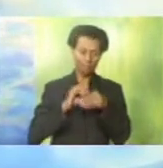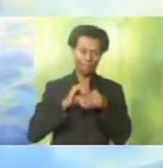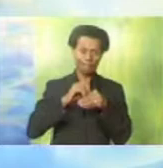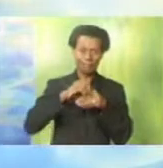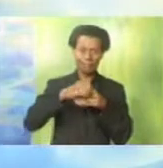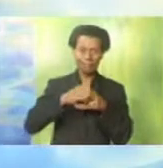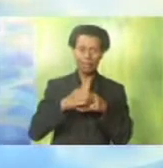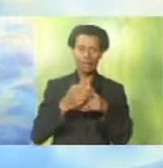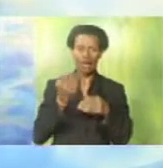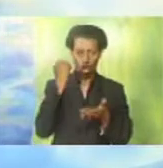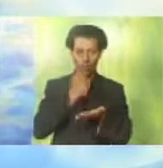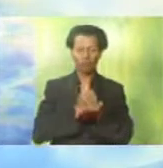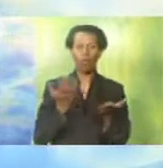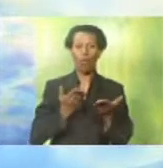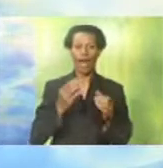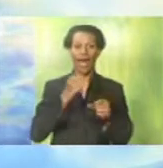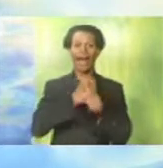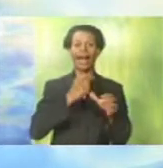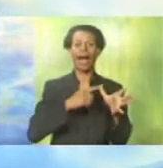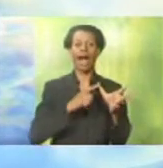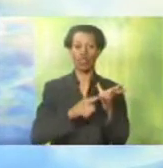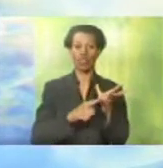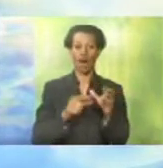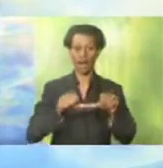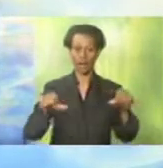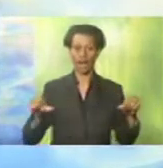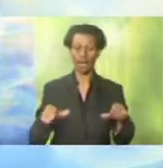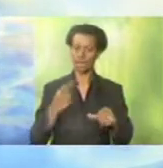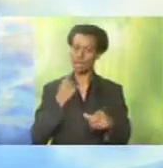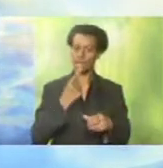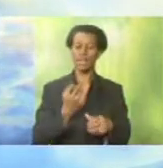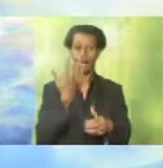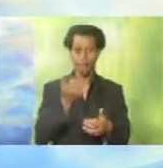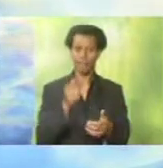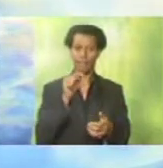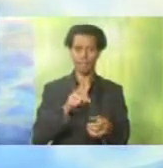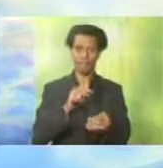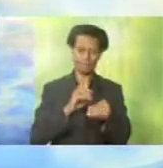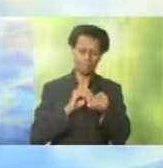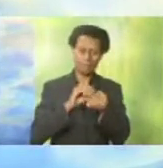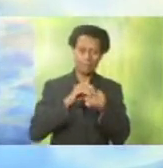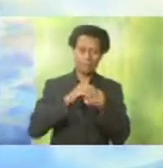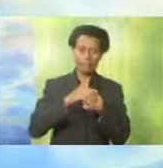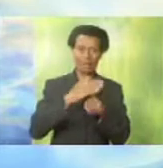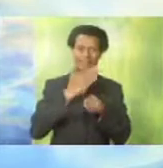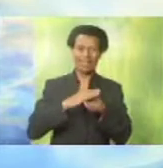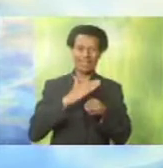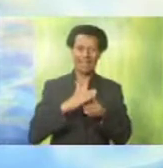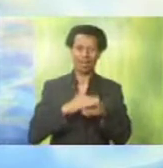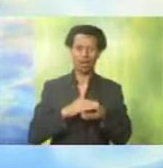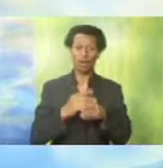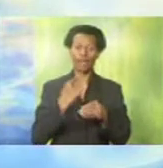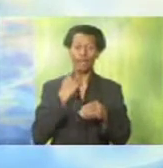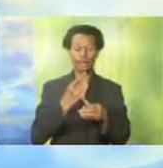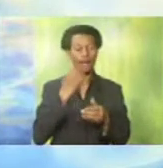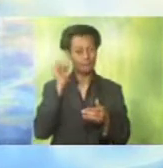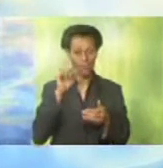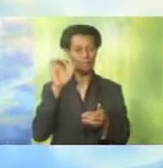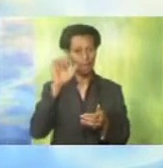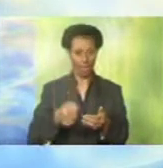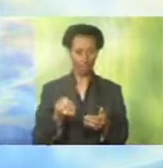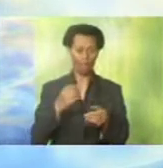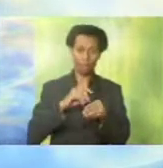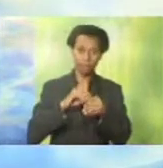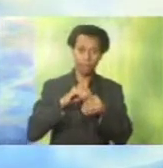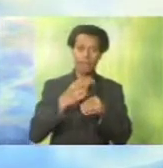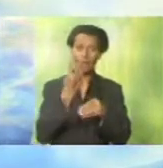in the island of Gau by the Department of Agriculture. A team of experts dispatched to the island have confirmed the presence of the taro infests